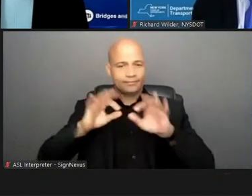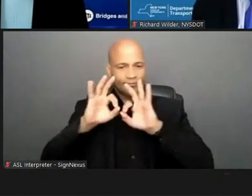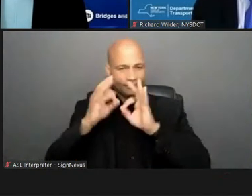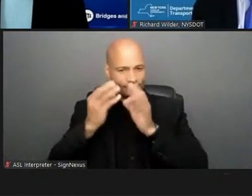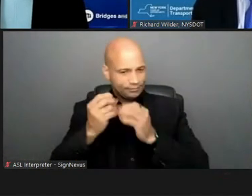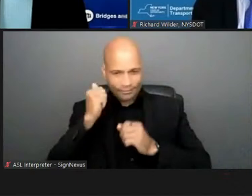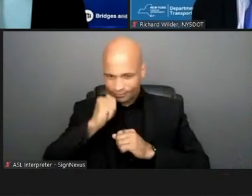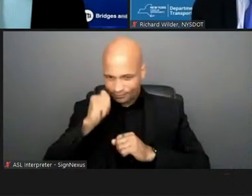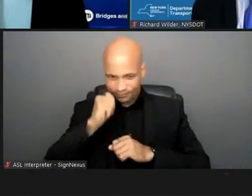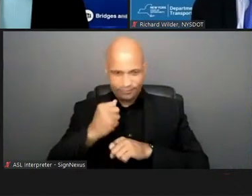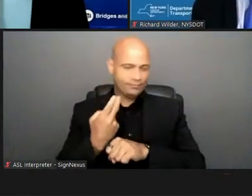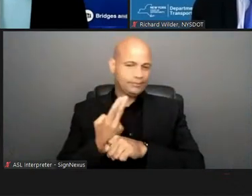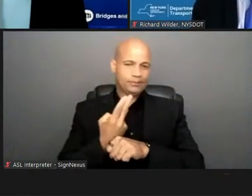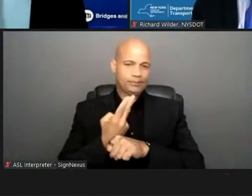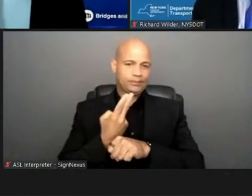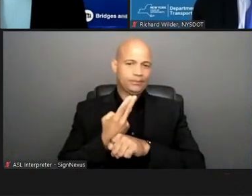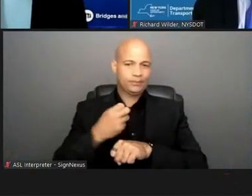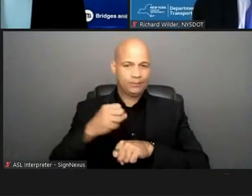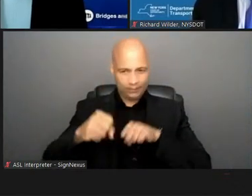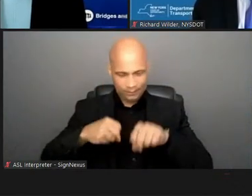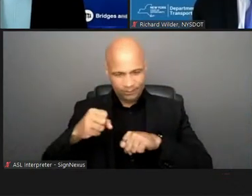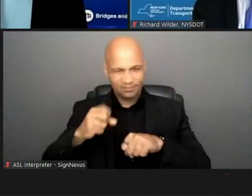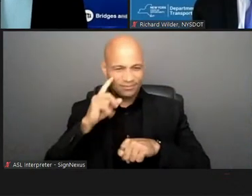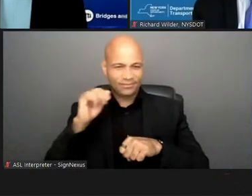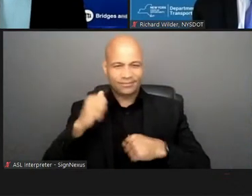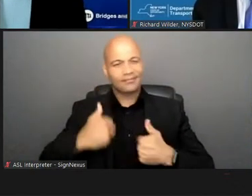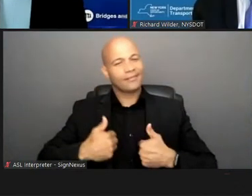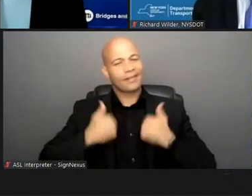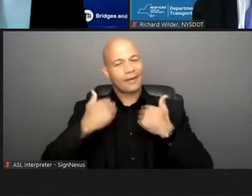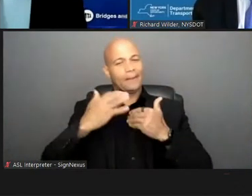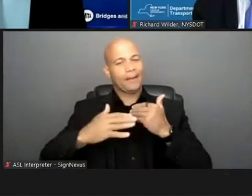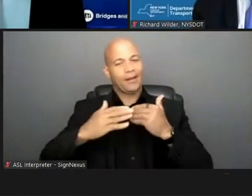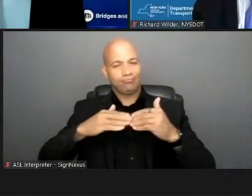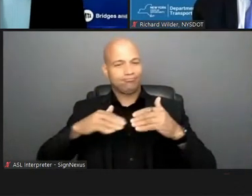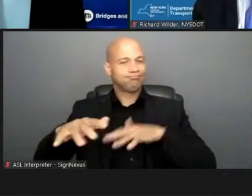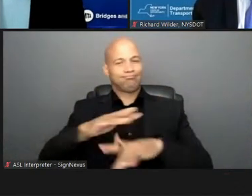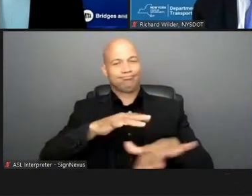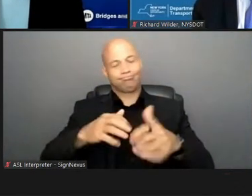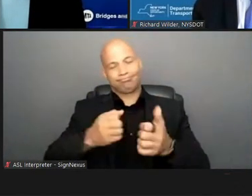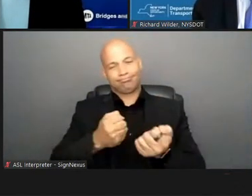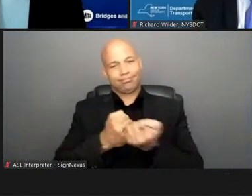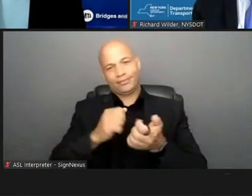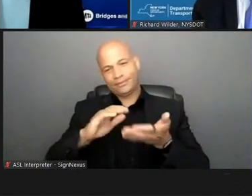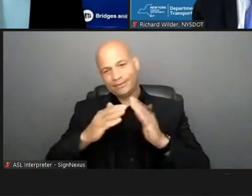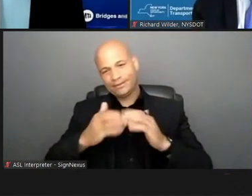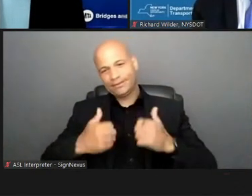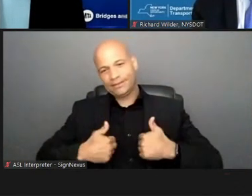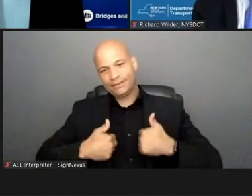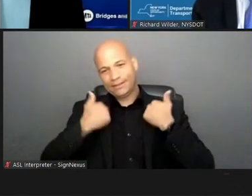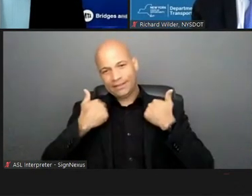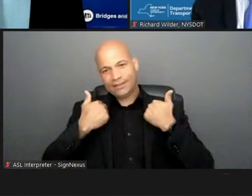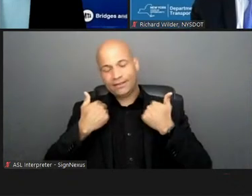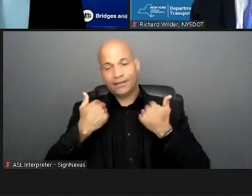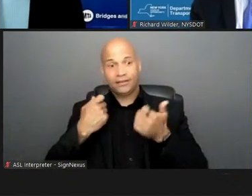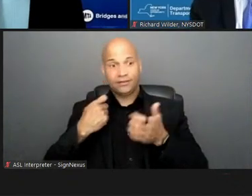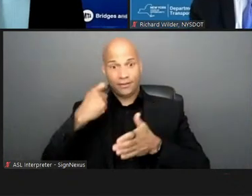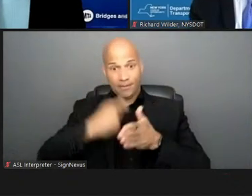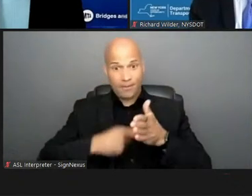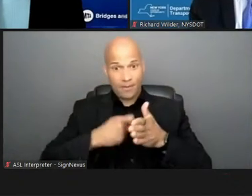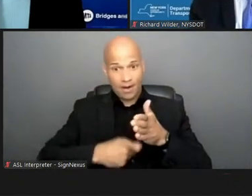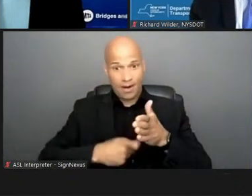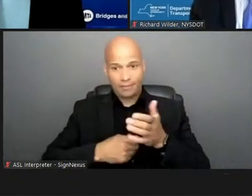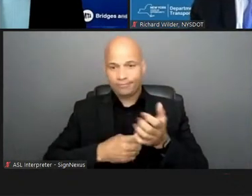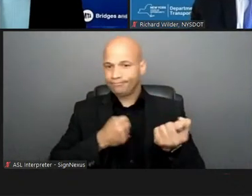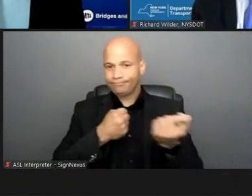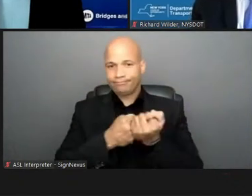day um it is the lifeblood of the city and I fully support the congestion pricing program I